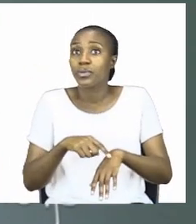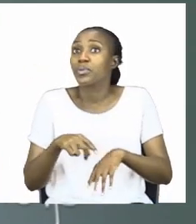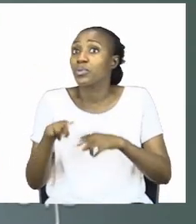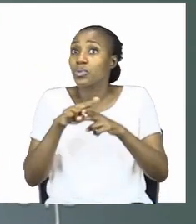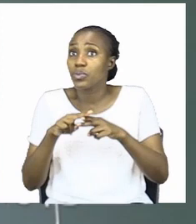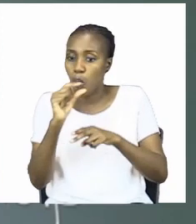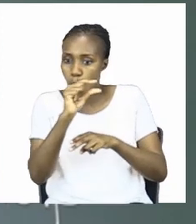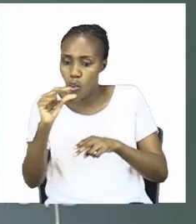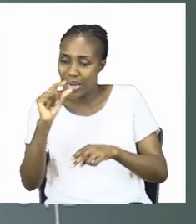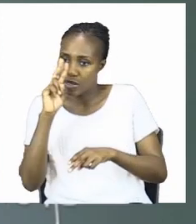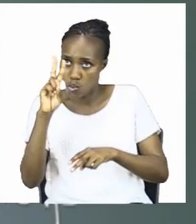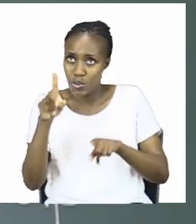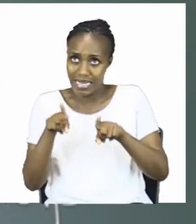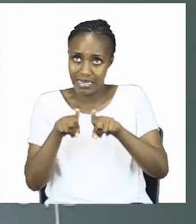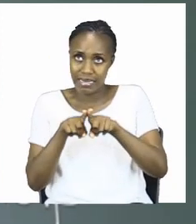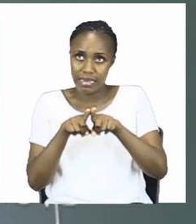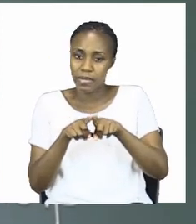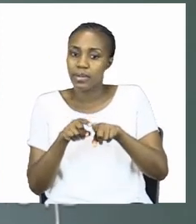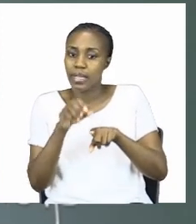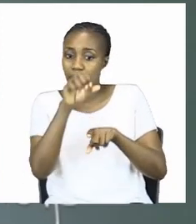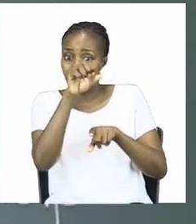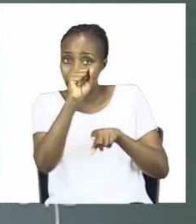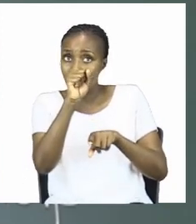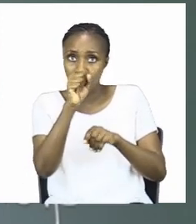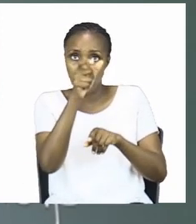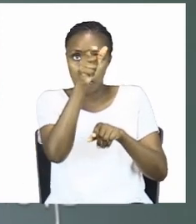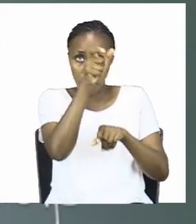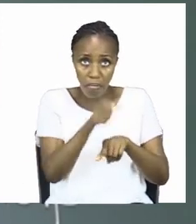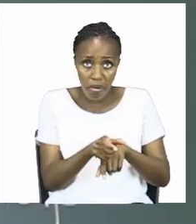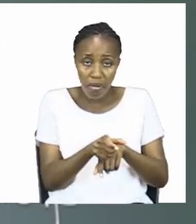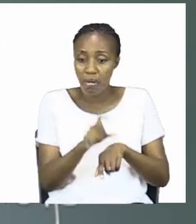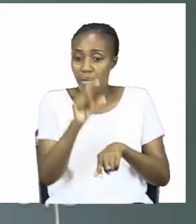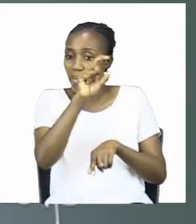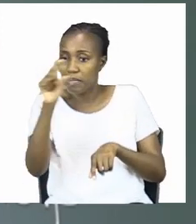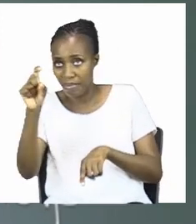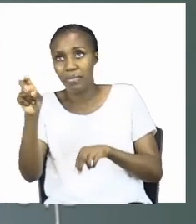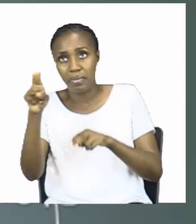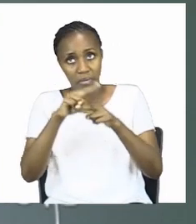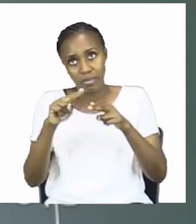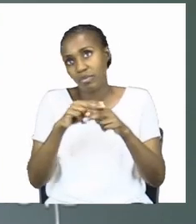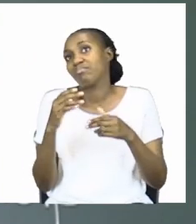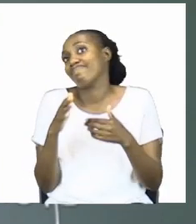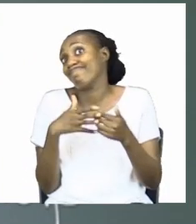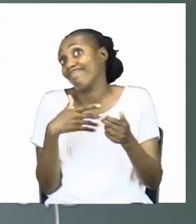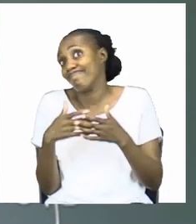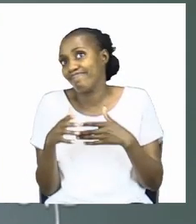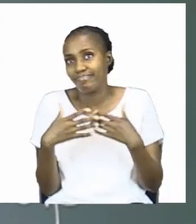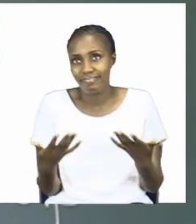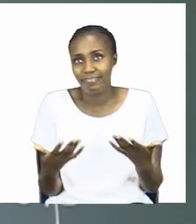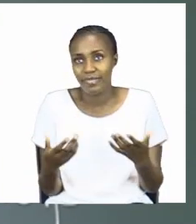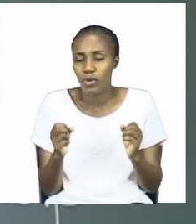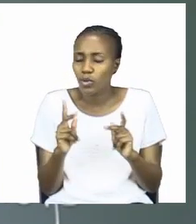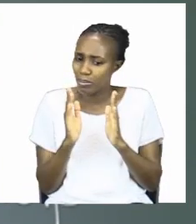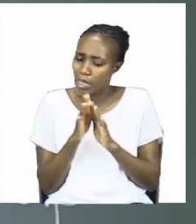like the word letter S is for stars and S is for sun. So take your time with this